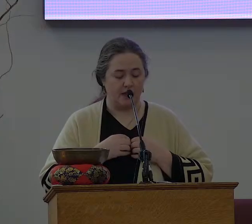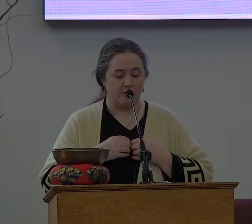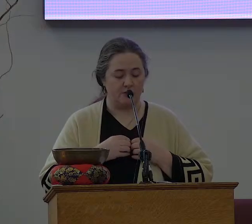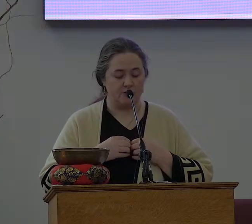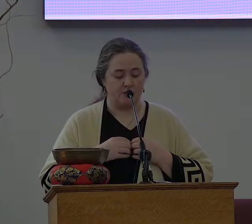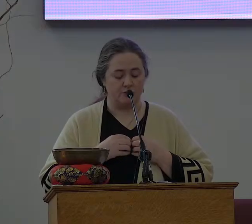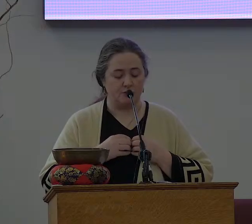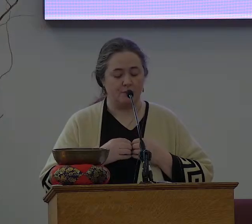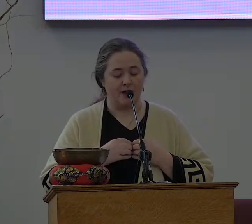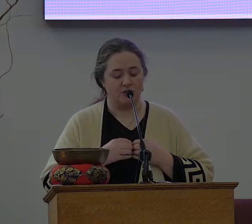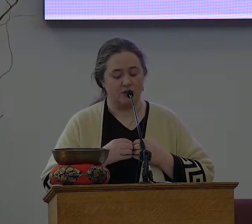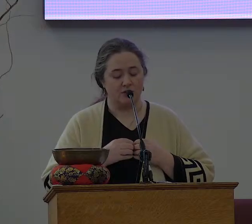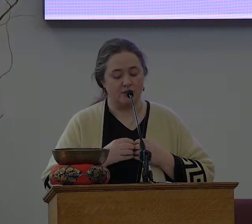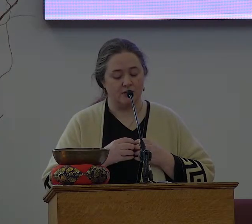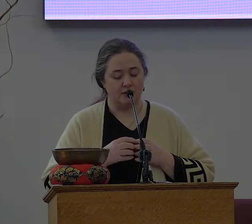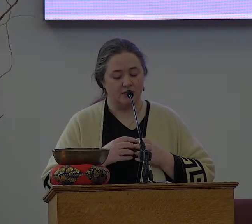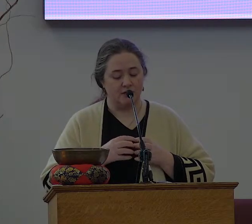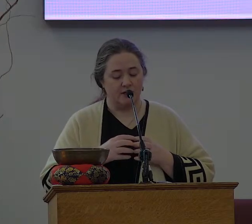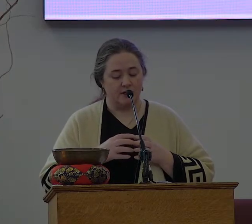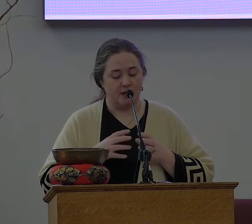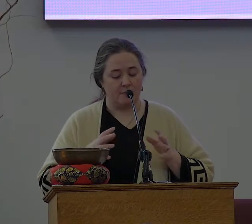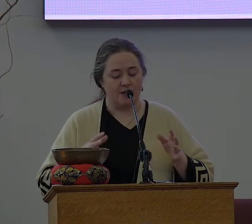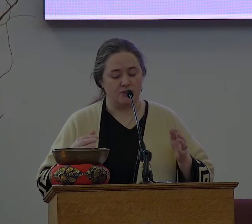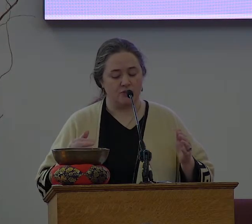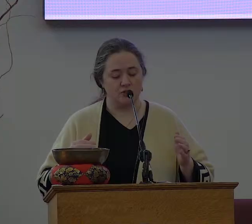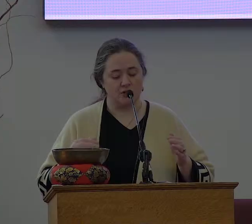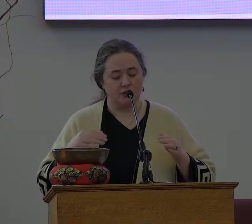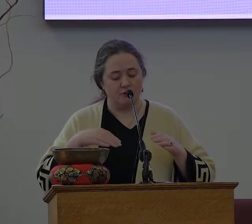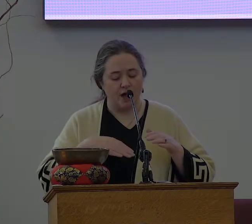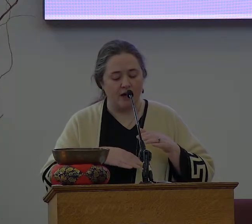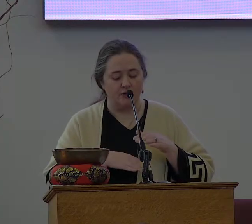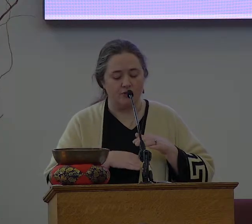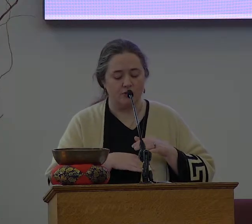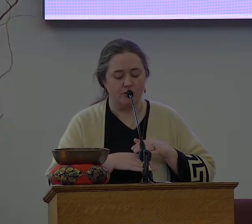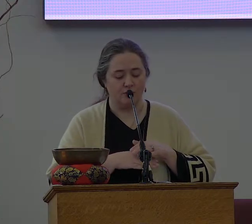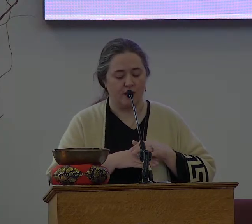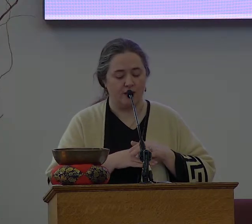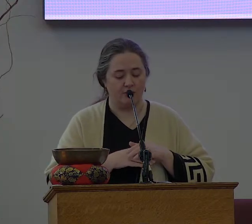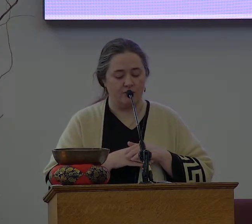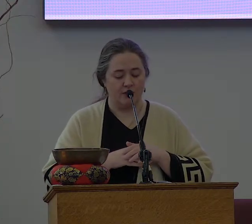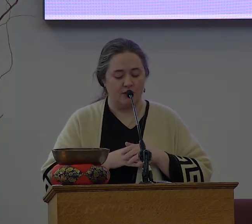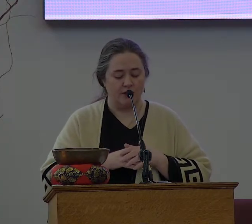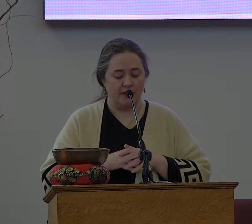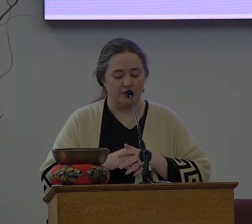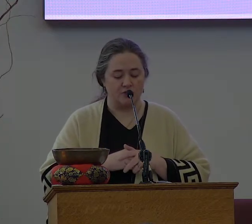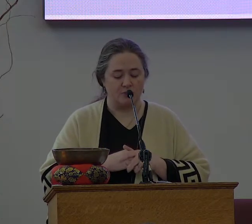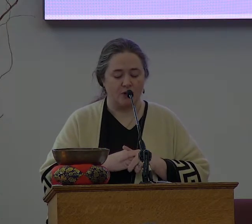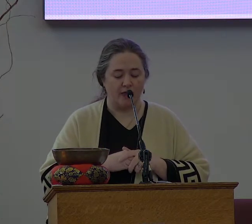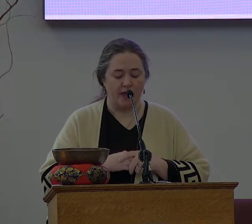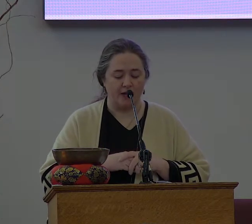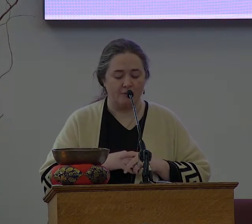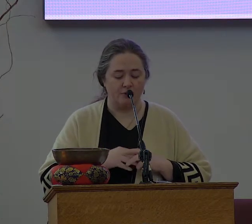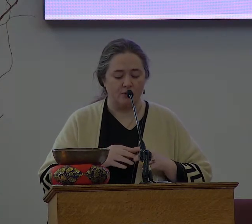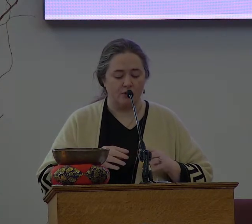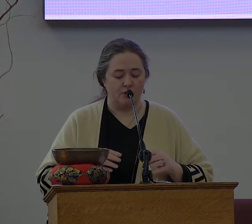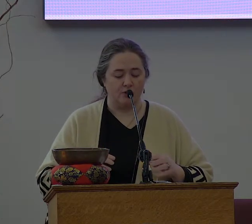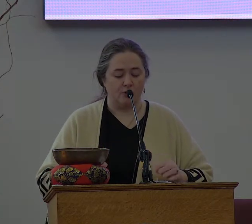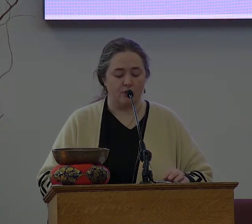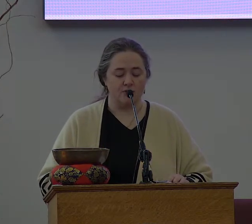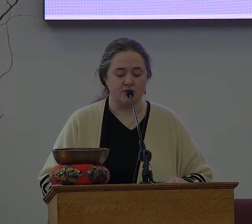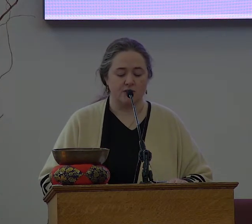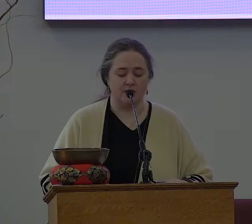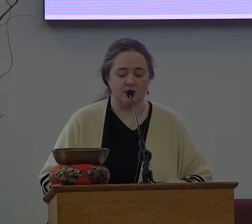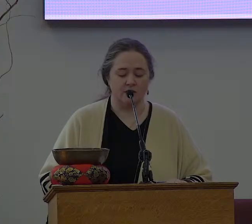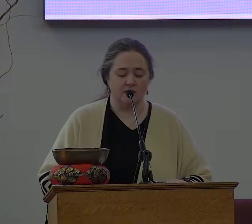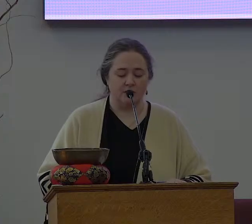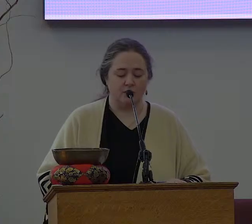Now allow yourself to imagine. Imagine yourself under the ground like a small animal or